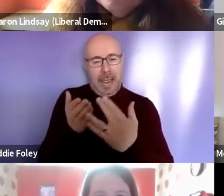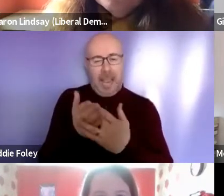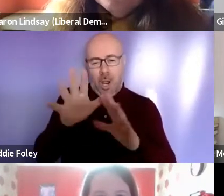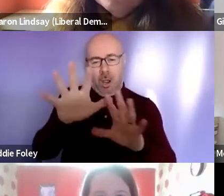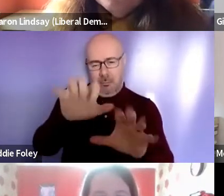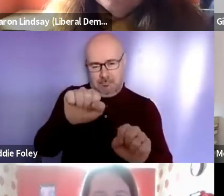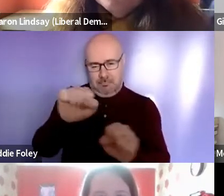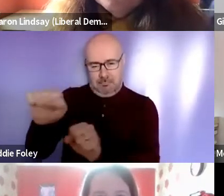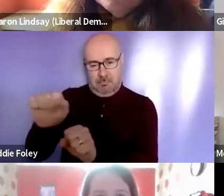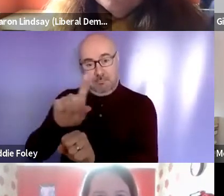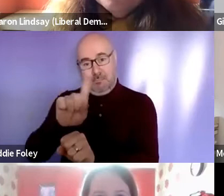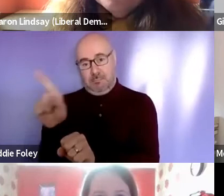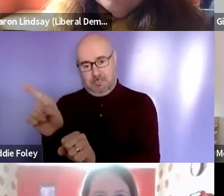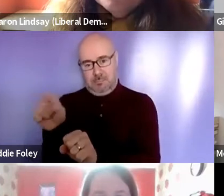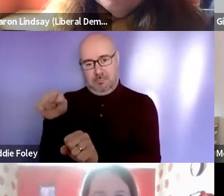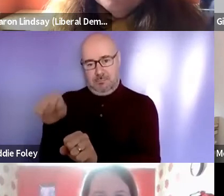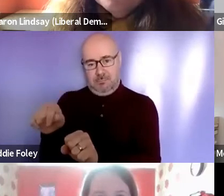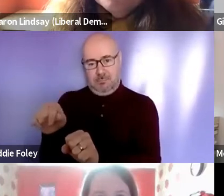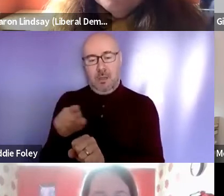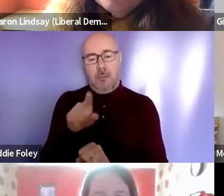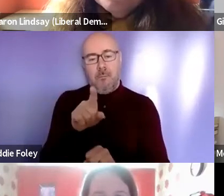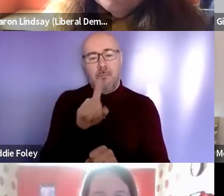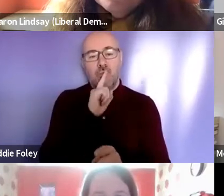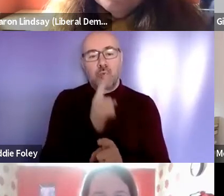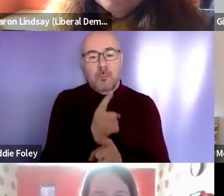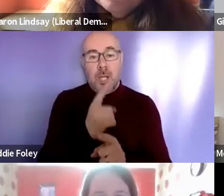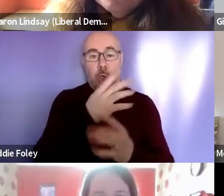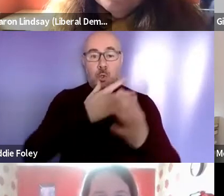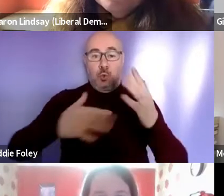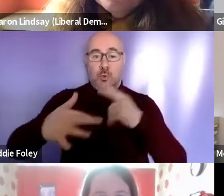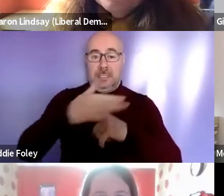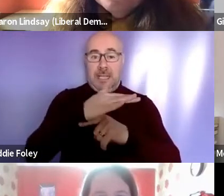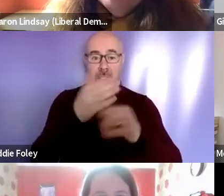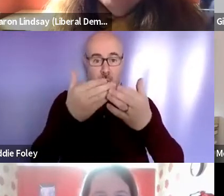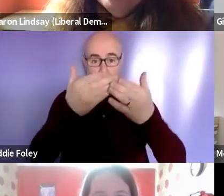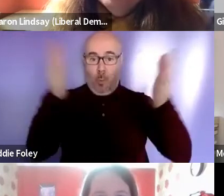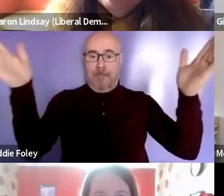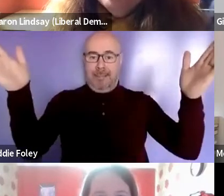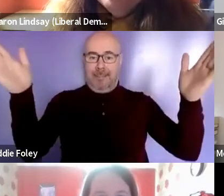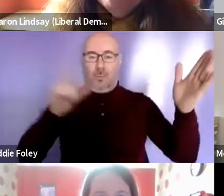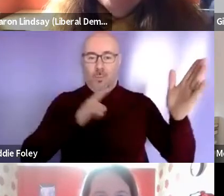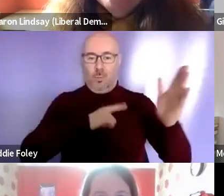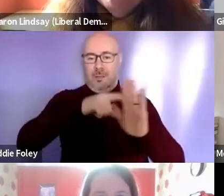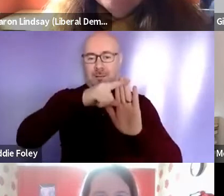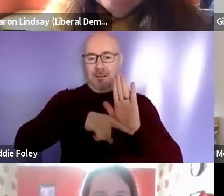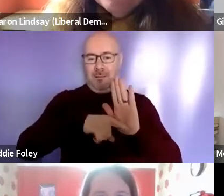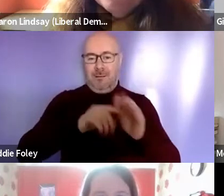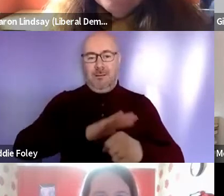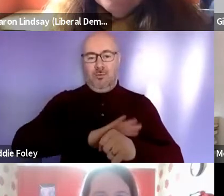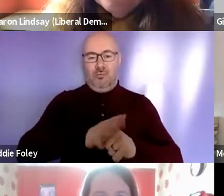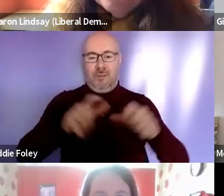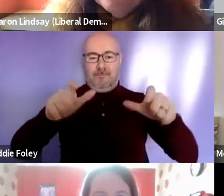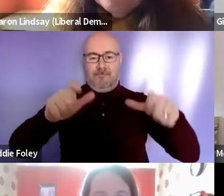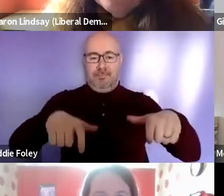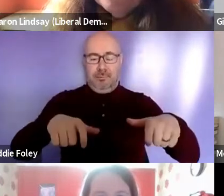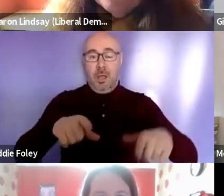of society. You know, we've got roads in a terrible state. You know, our